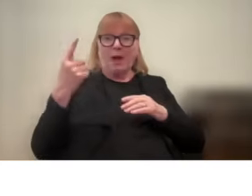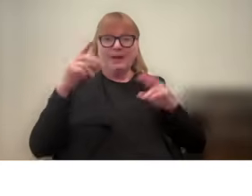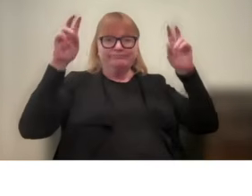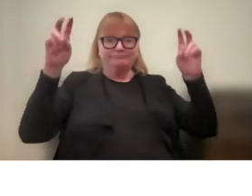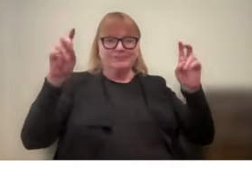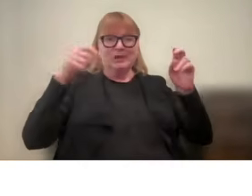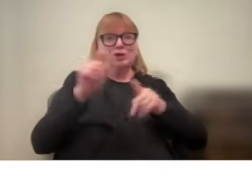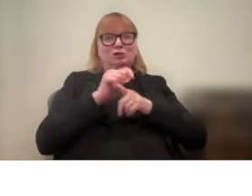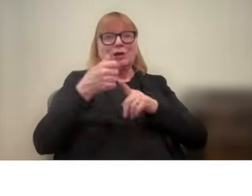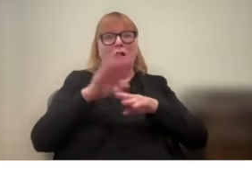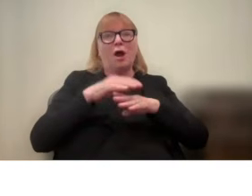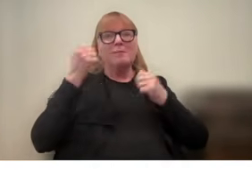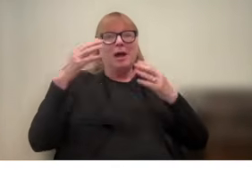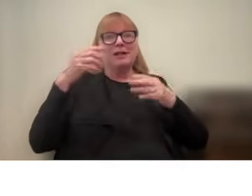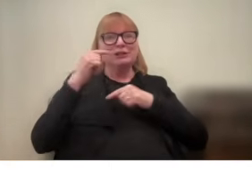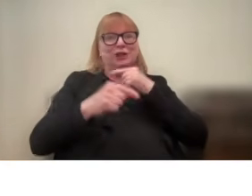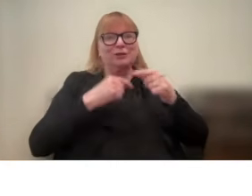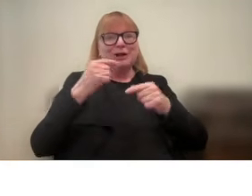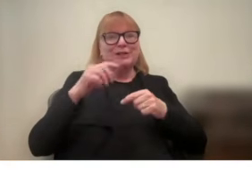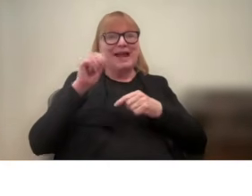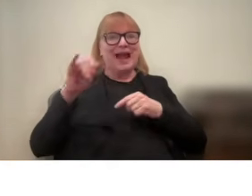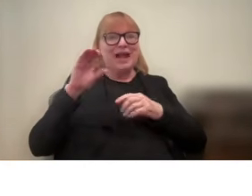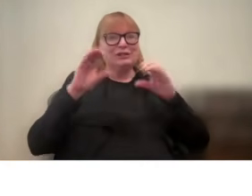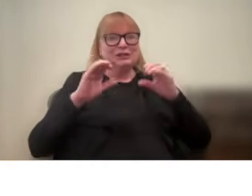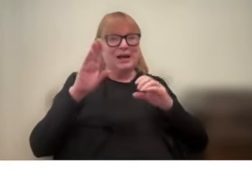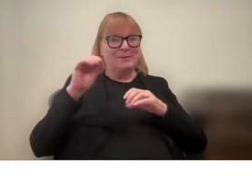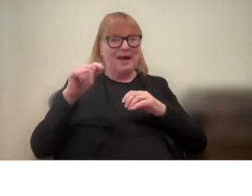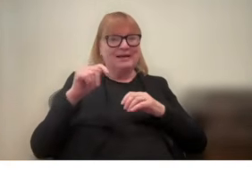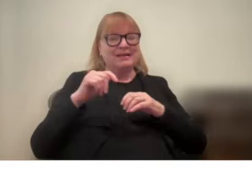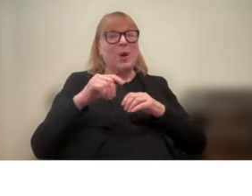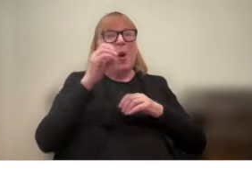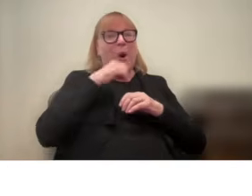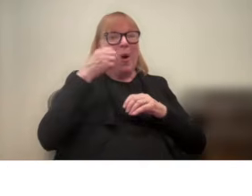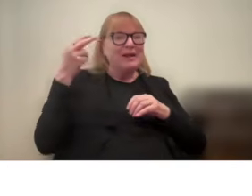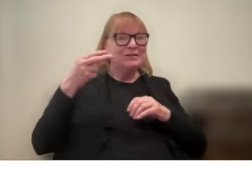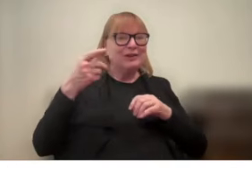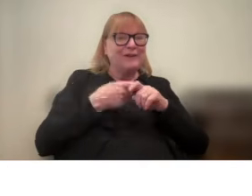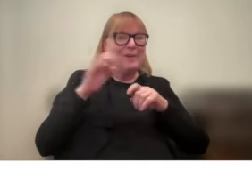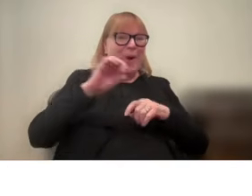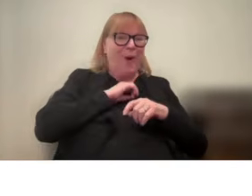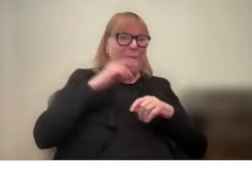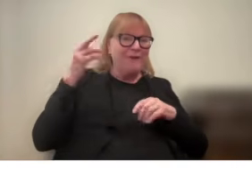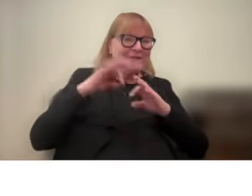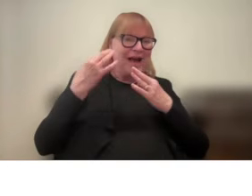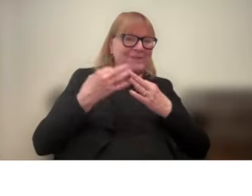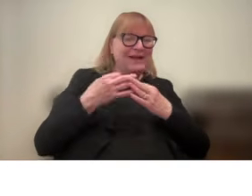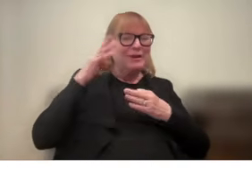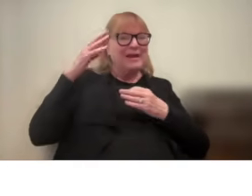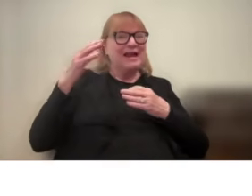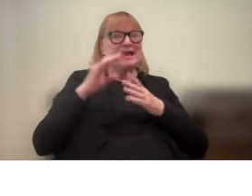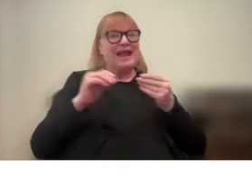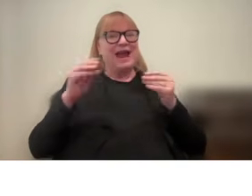she trained a multi-generational AI chatbot on oral histories from her own family, creating